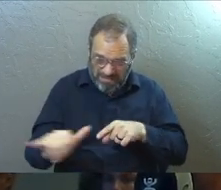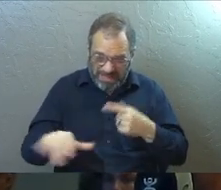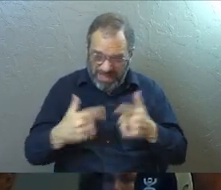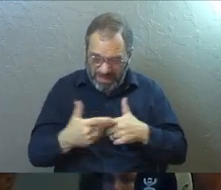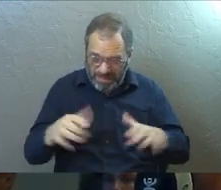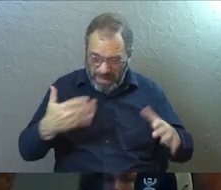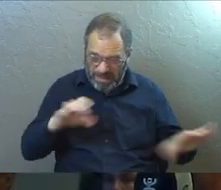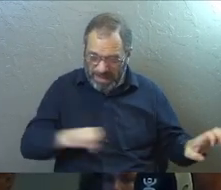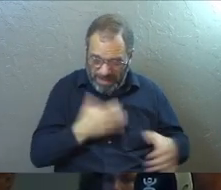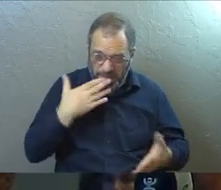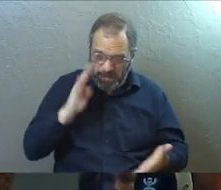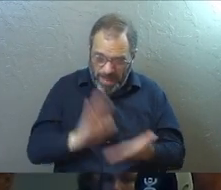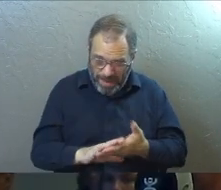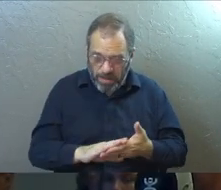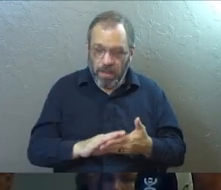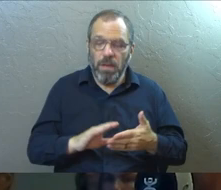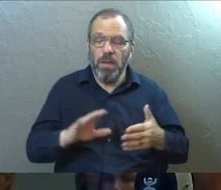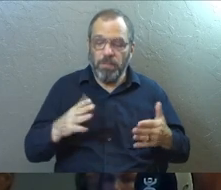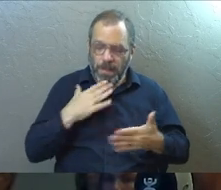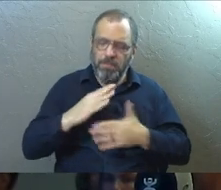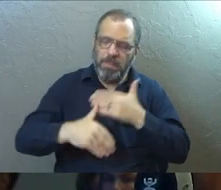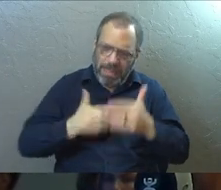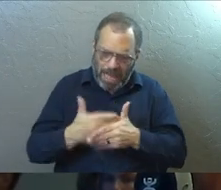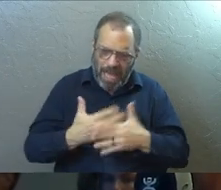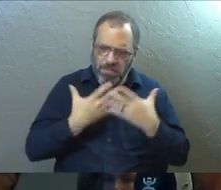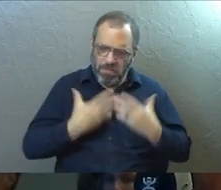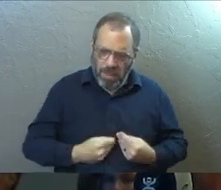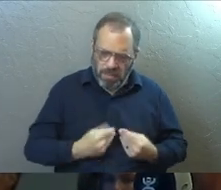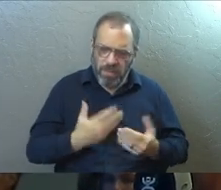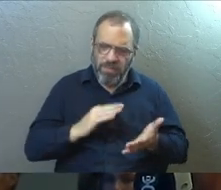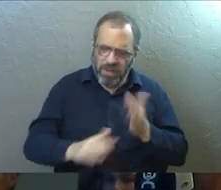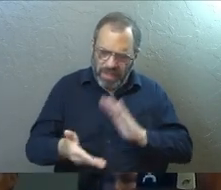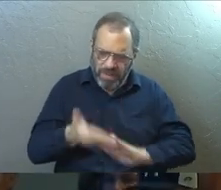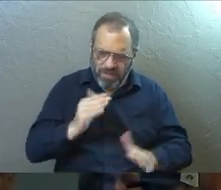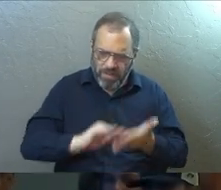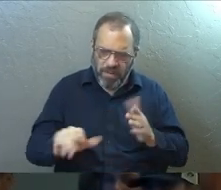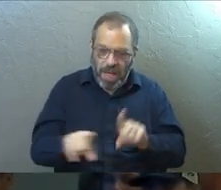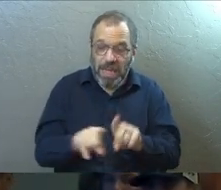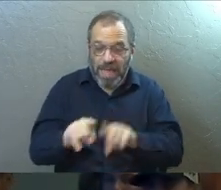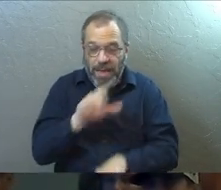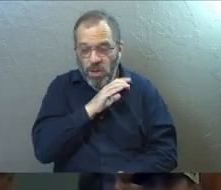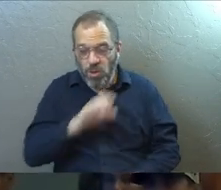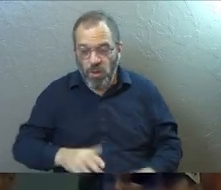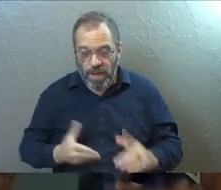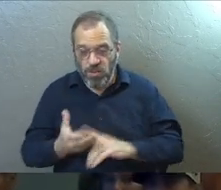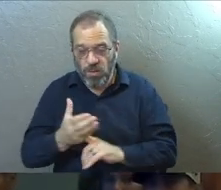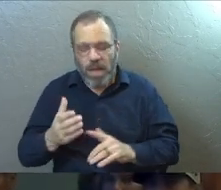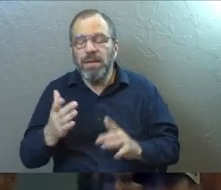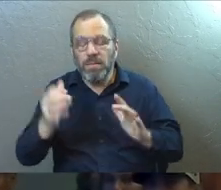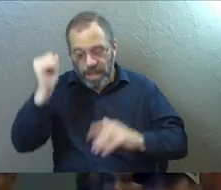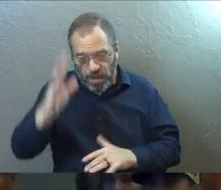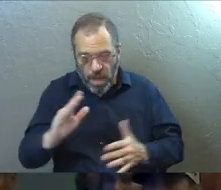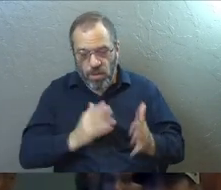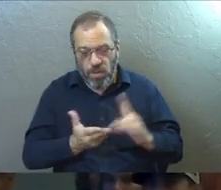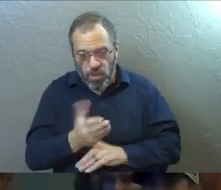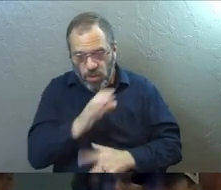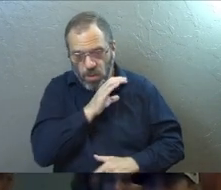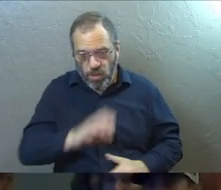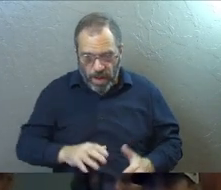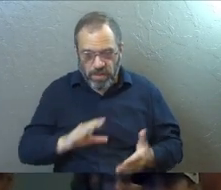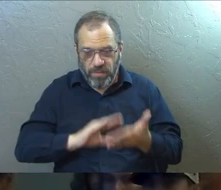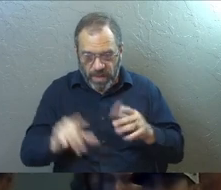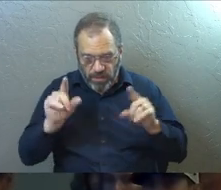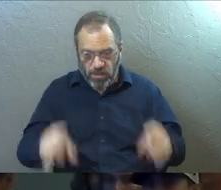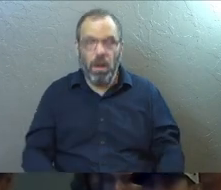types of evil behavior. Instead, be kind to each other, tenderhearted, forgiving one another, just as God through Christ has forgiven you.